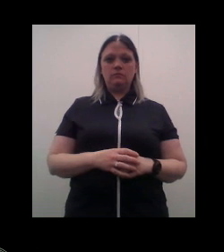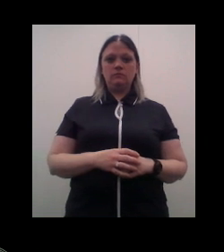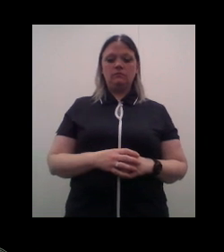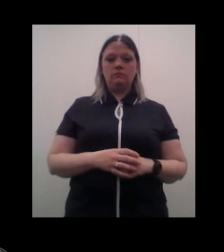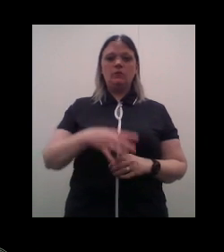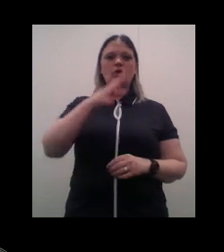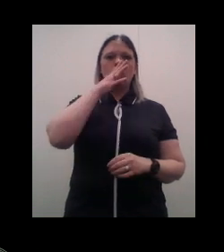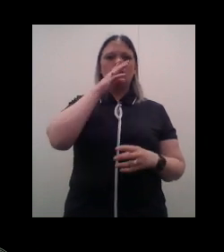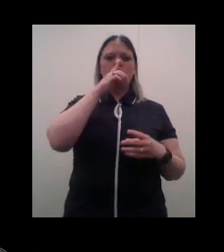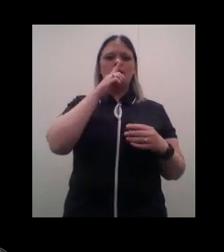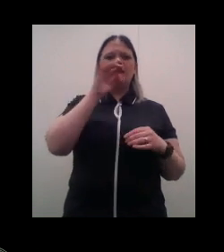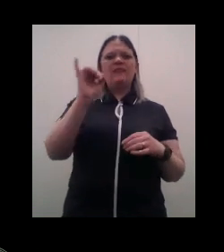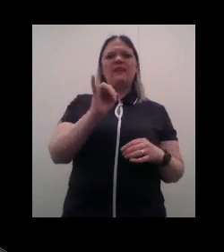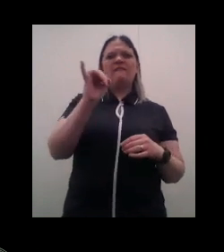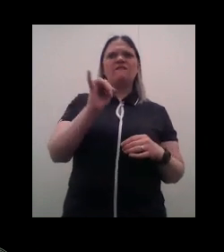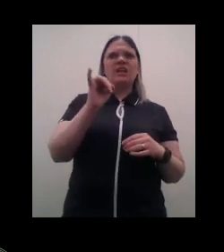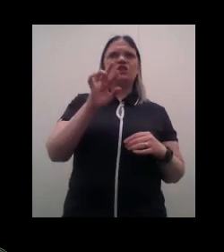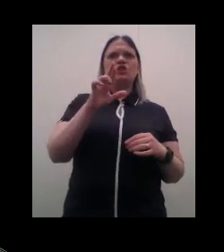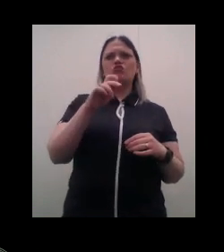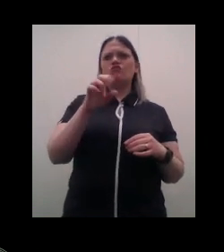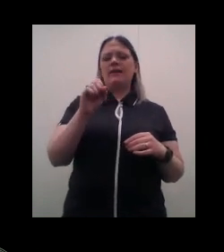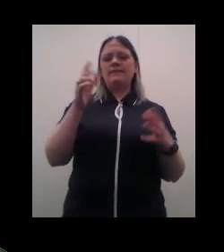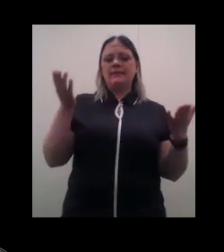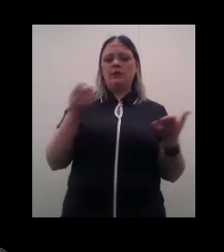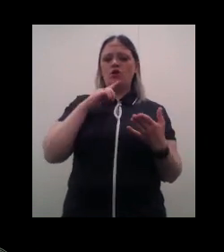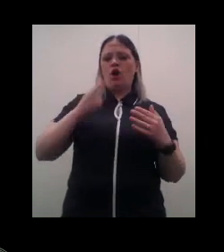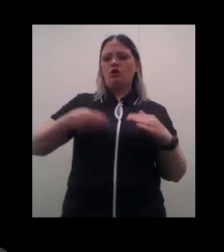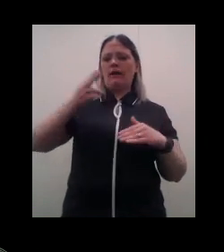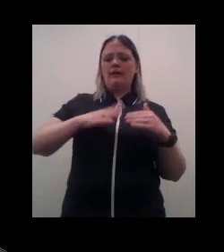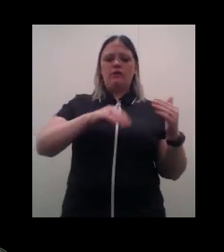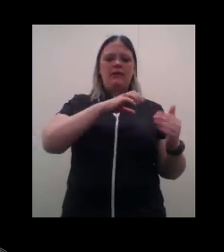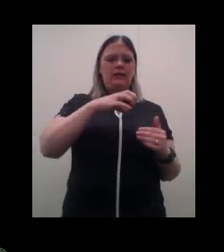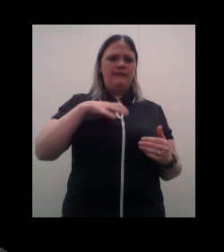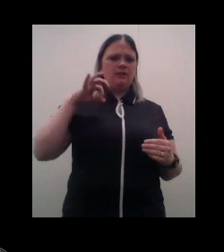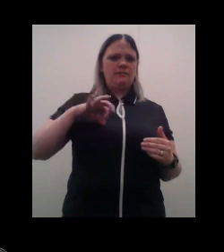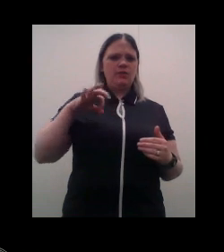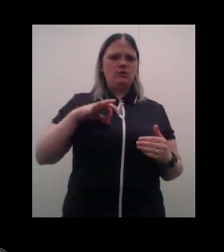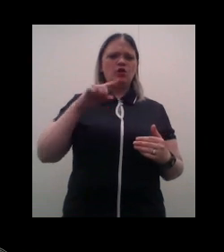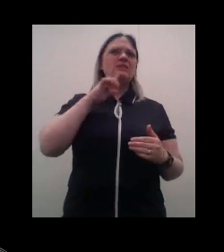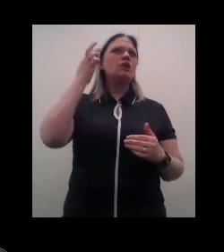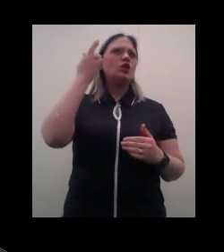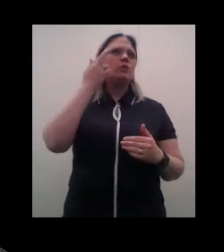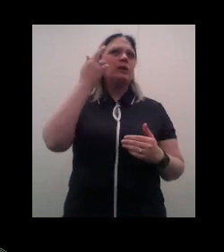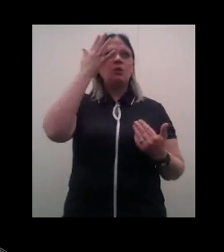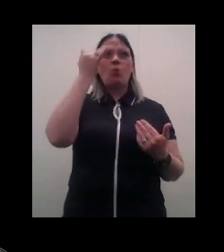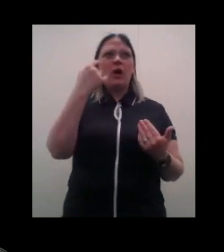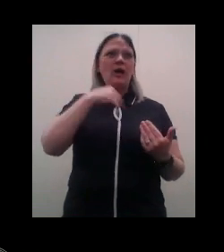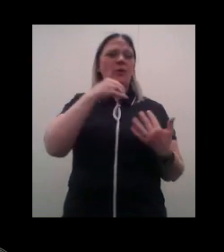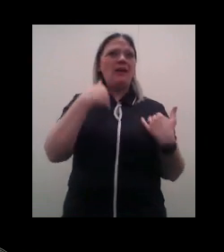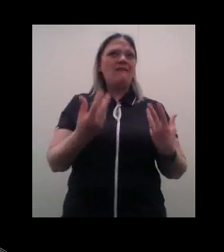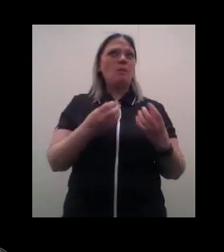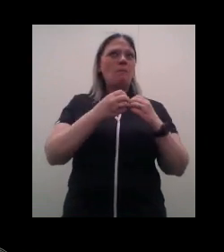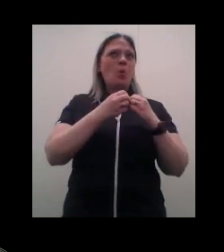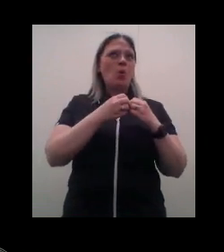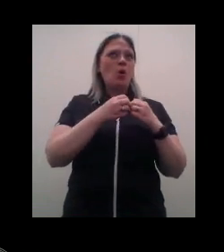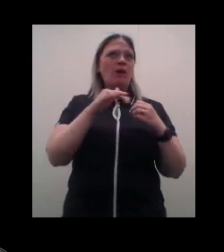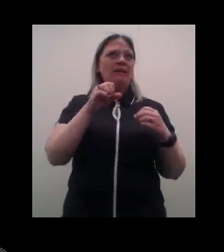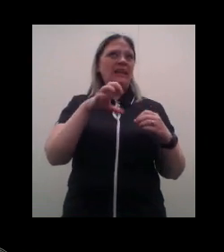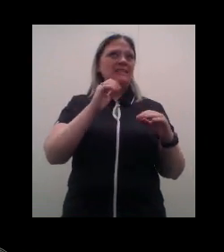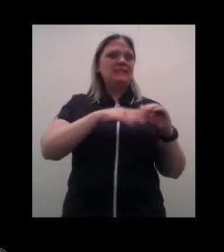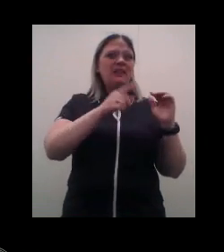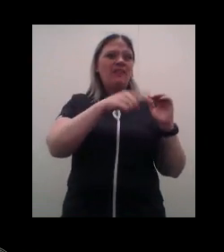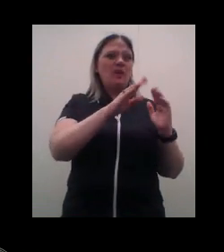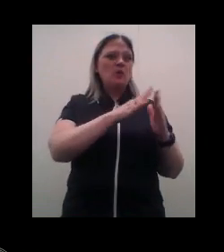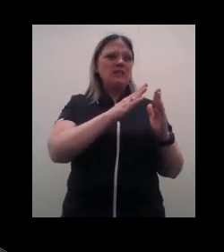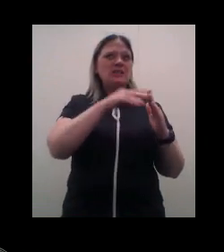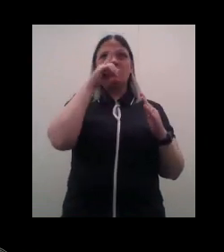than nearby cities such as Cleveland and Pittsburgh. Could the reason why we have more cases than those cities have anything to do